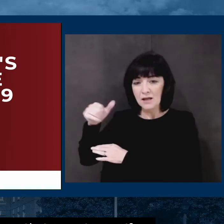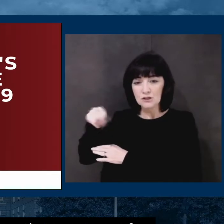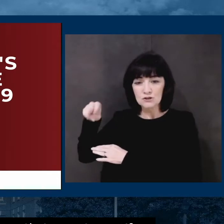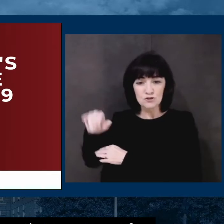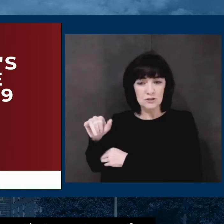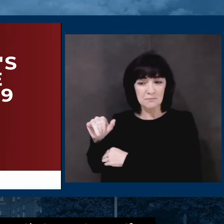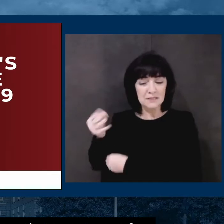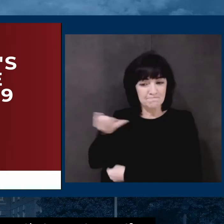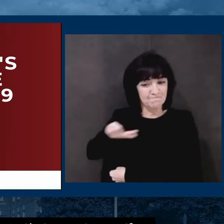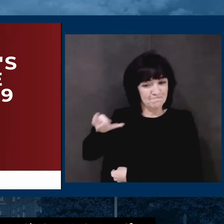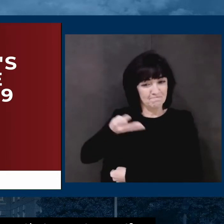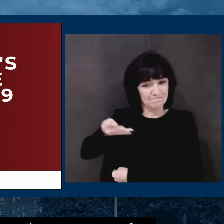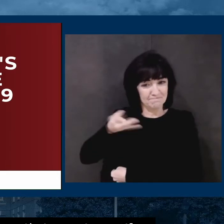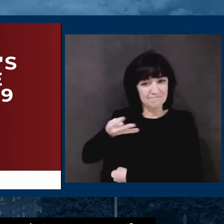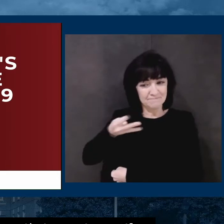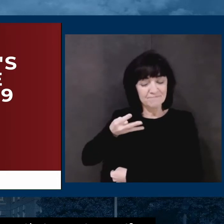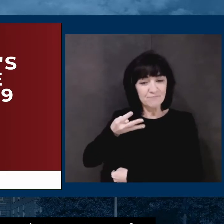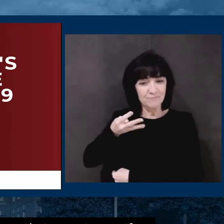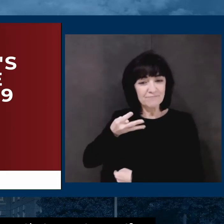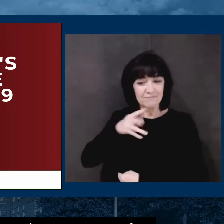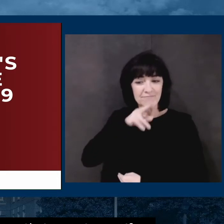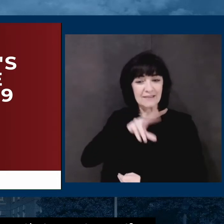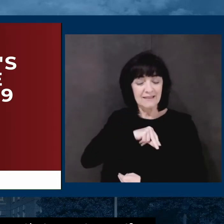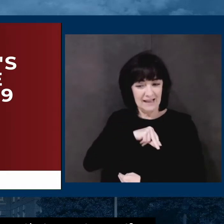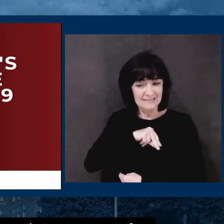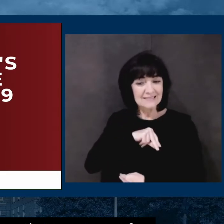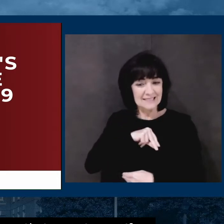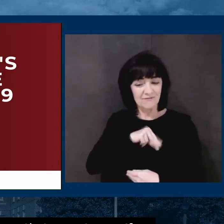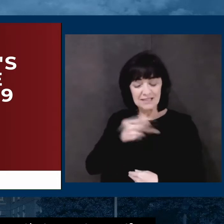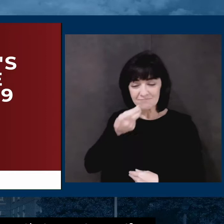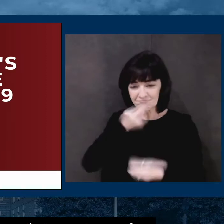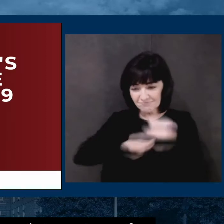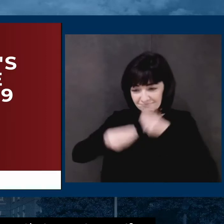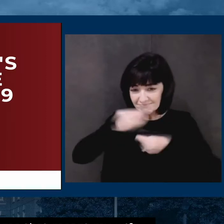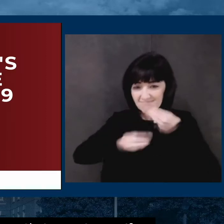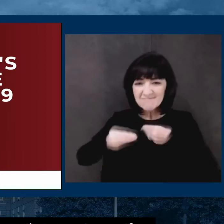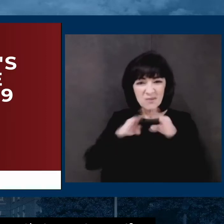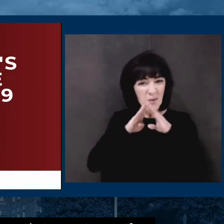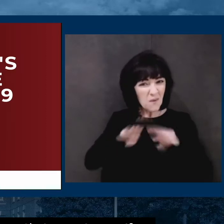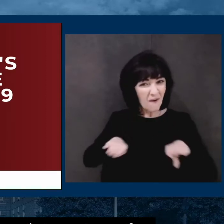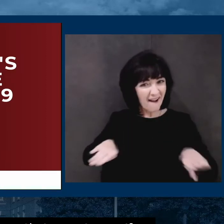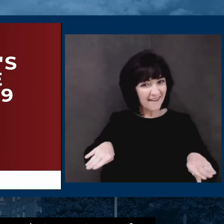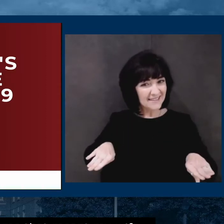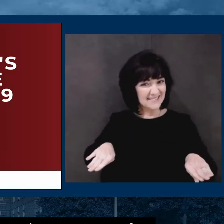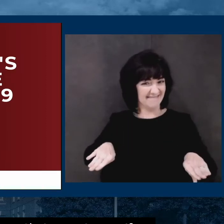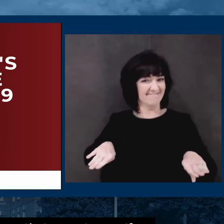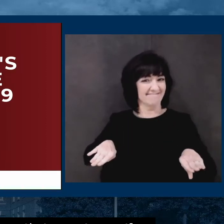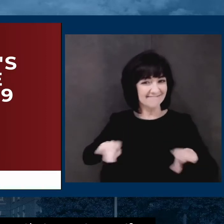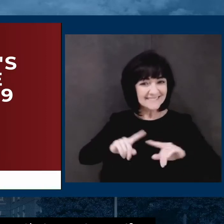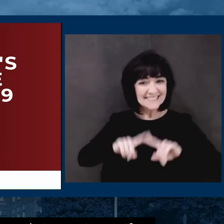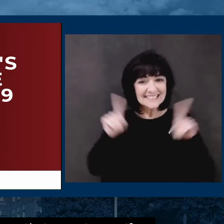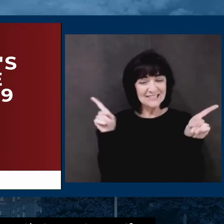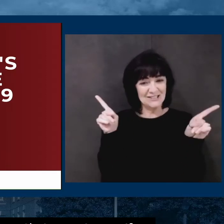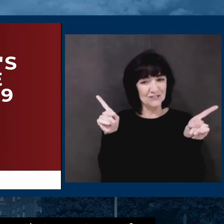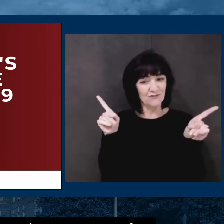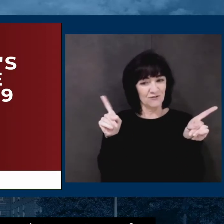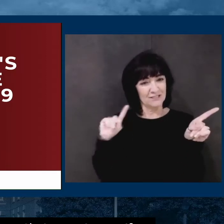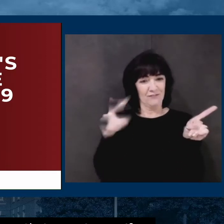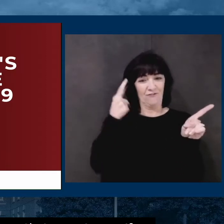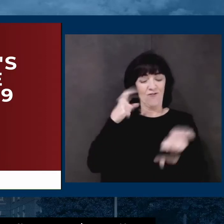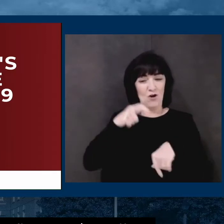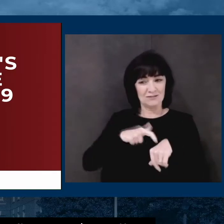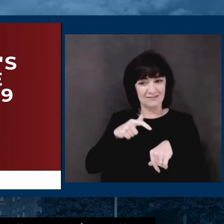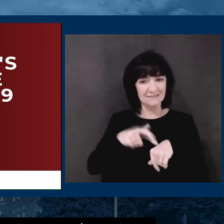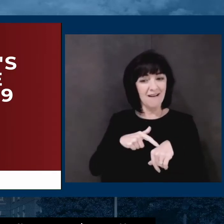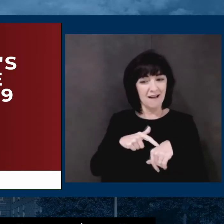nice Thanksgiving dinner. It was much quieter than it normally is in the Carney household when we have 25 or